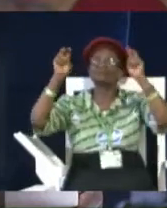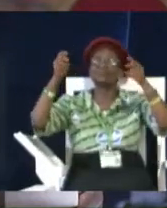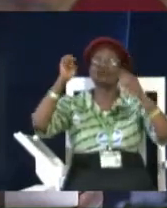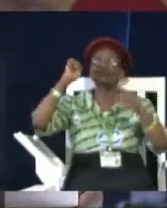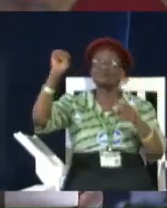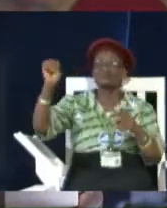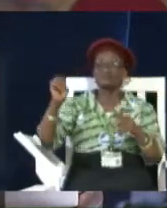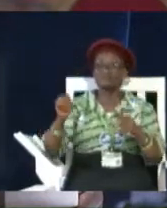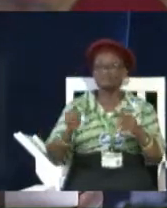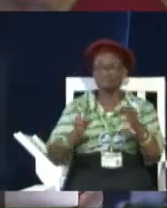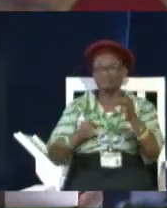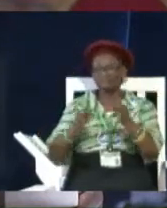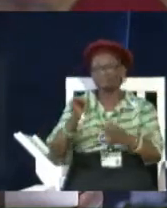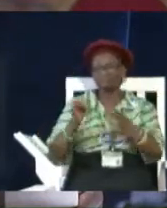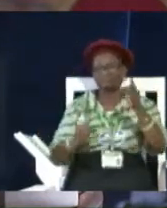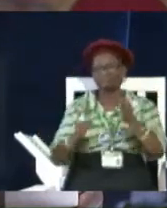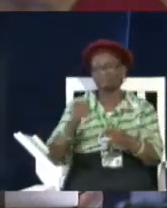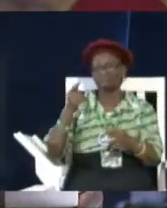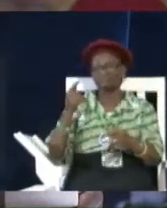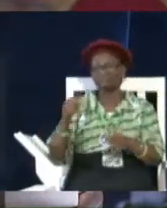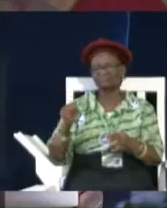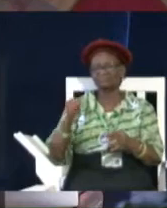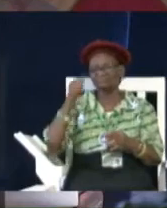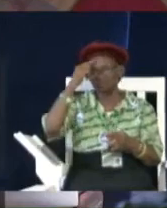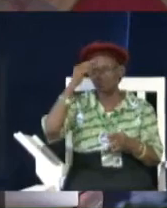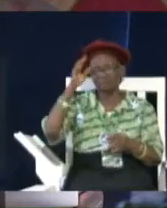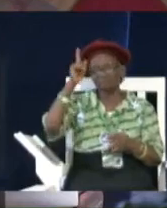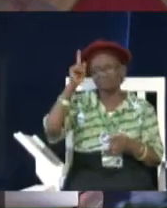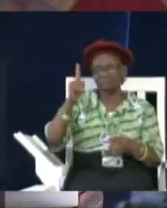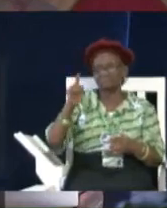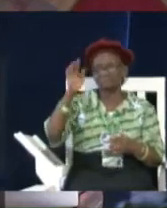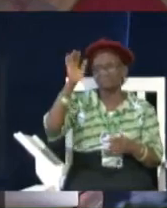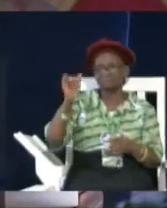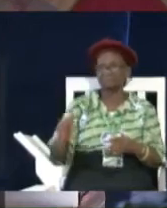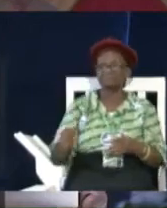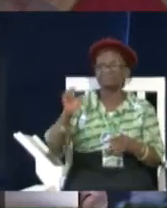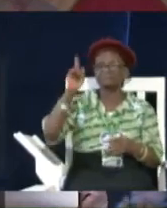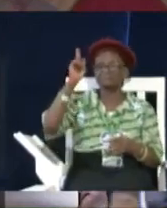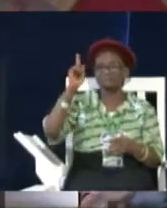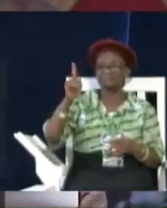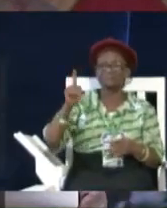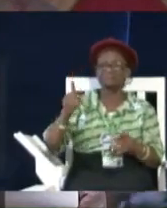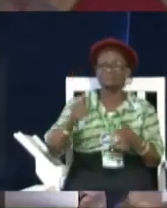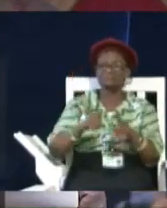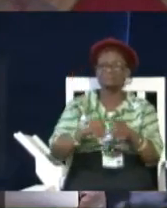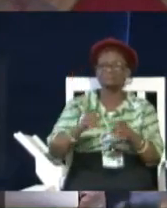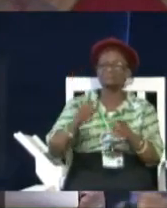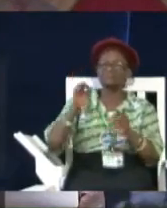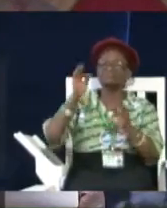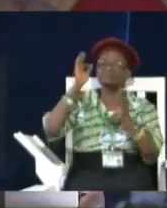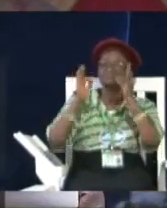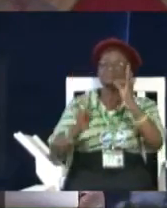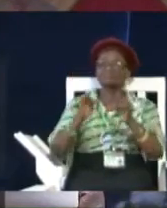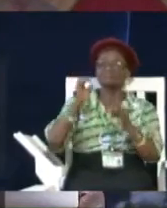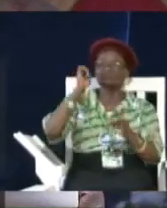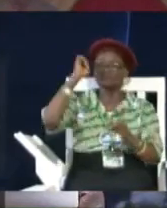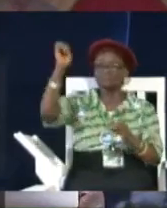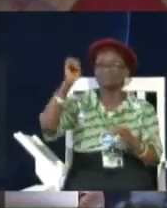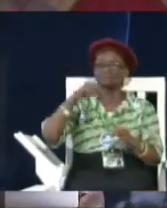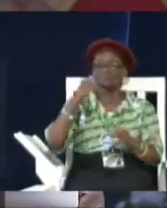one by one. So if he says oil of